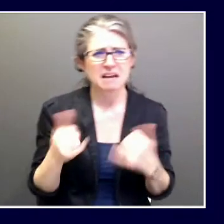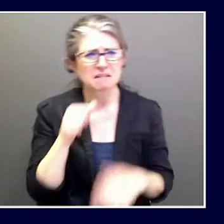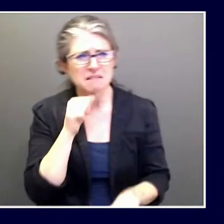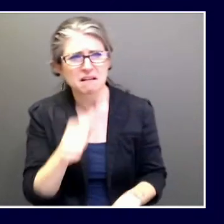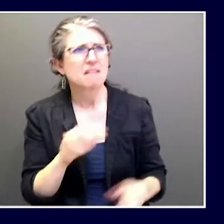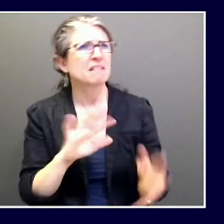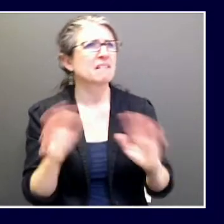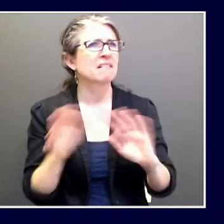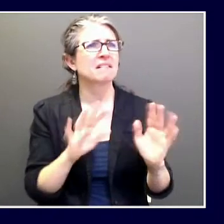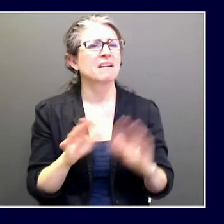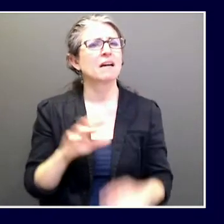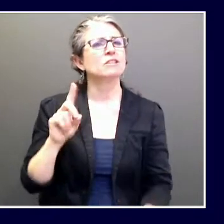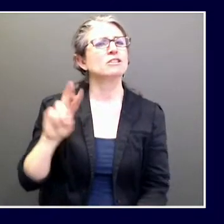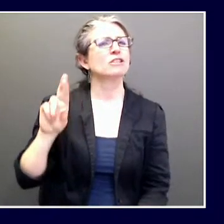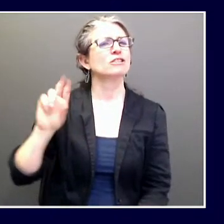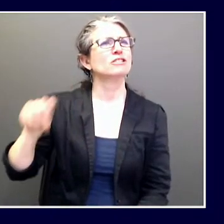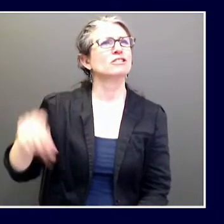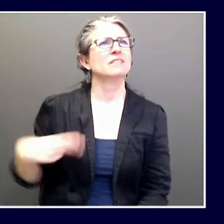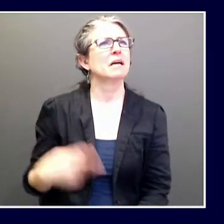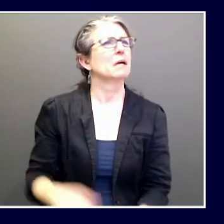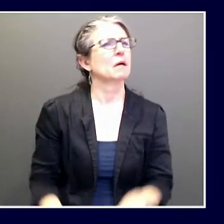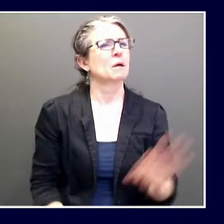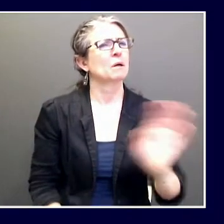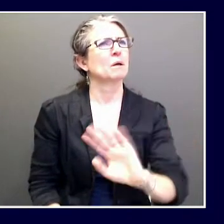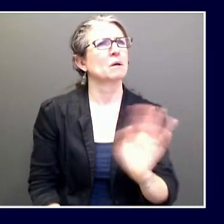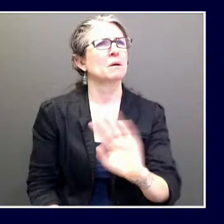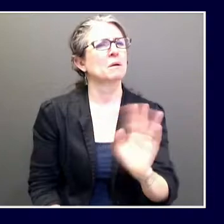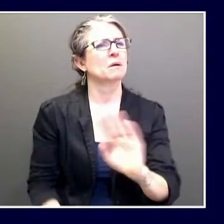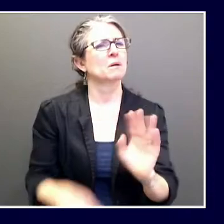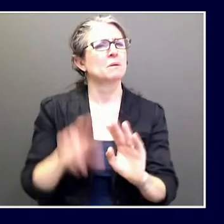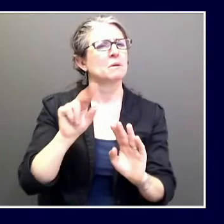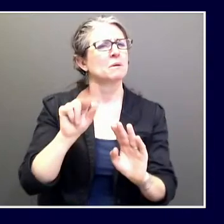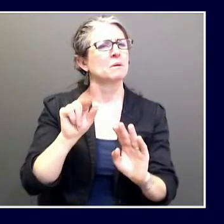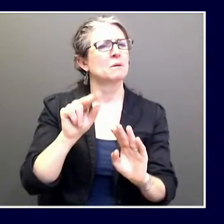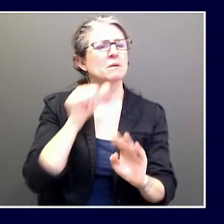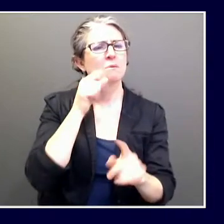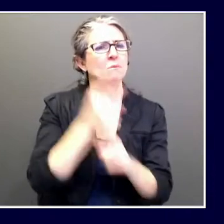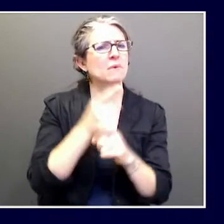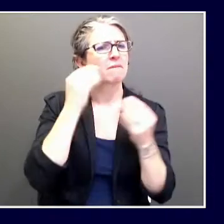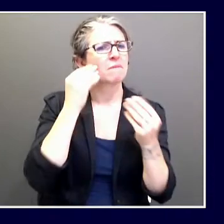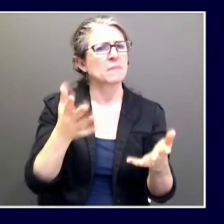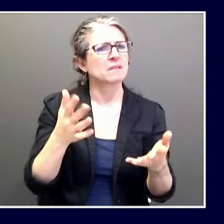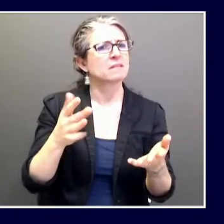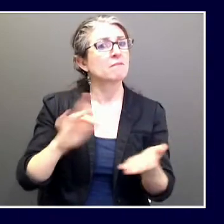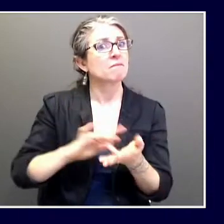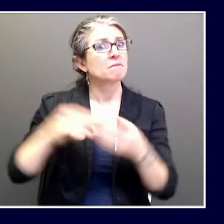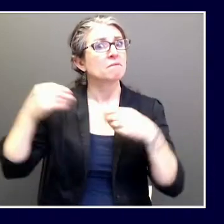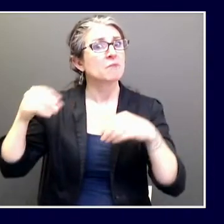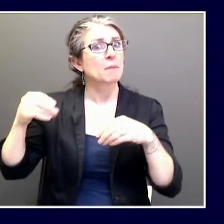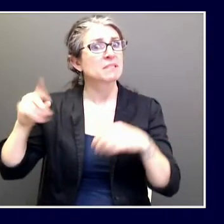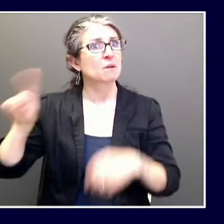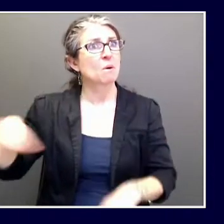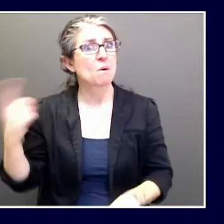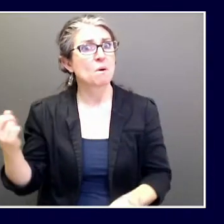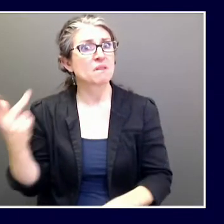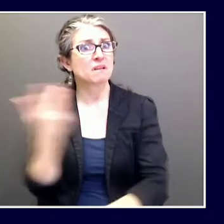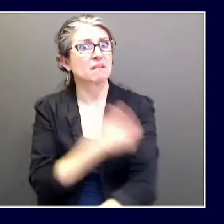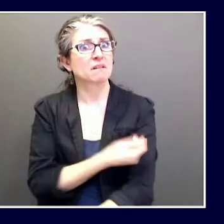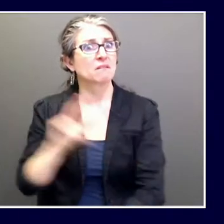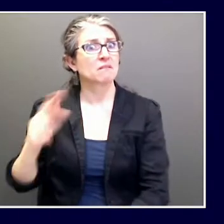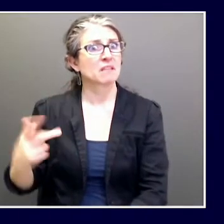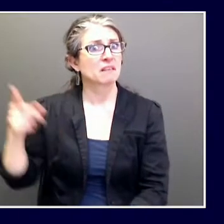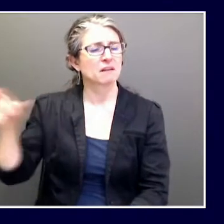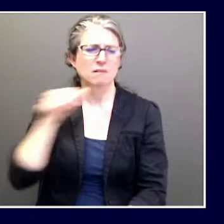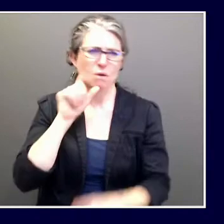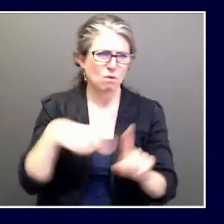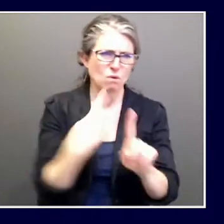are a channel that we have used, but by no means the only channel. Indeed, as I mentioned, some of the large sites